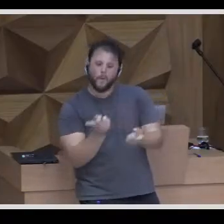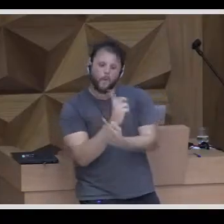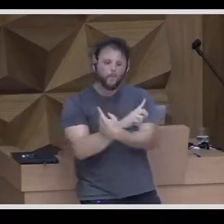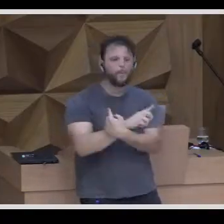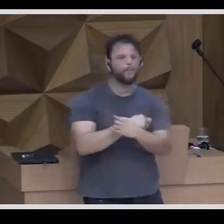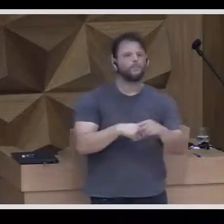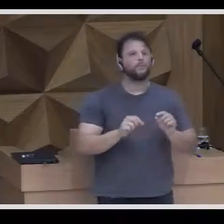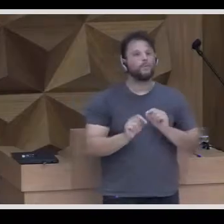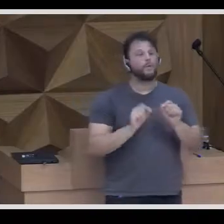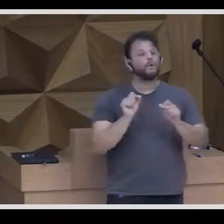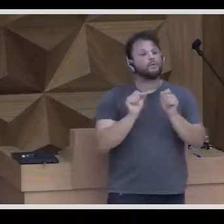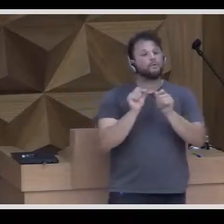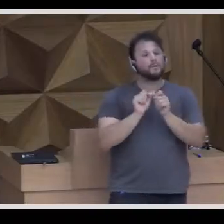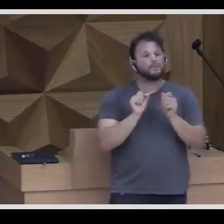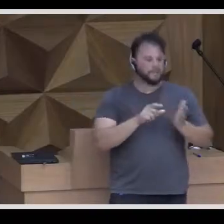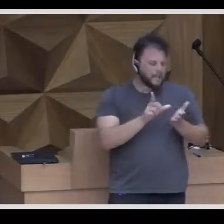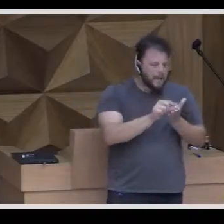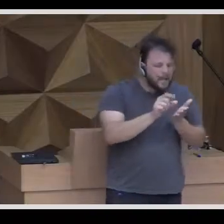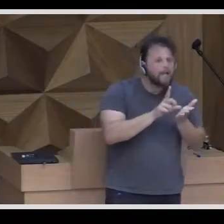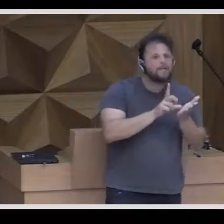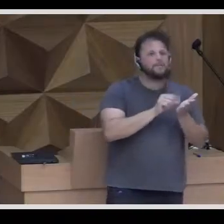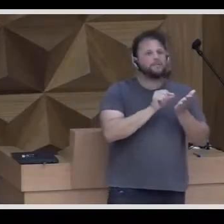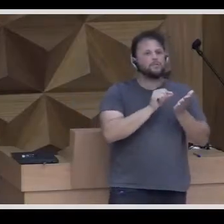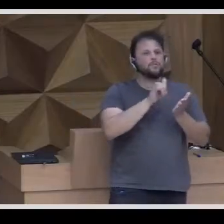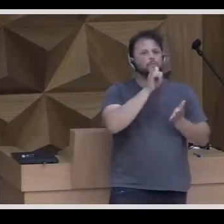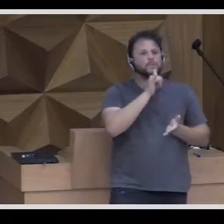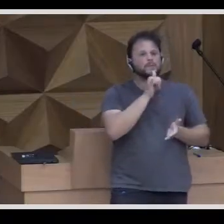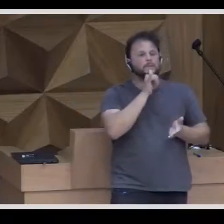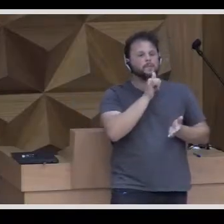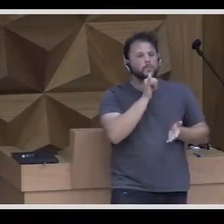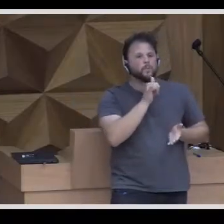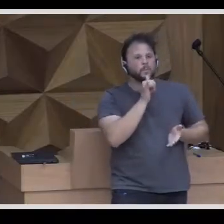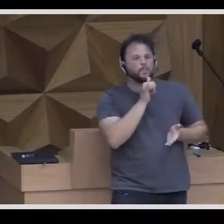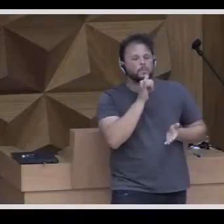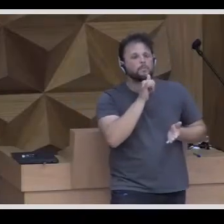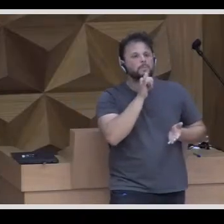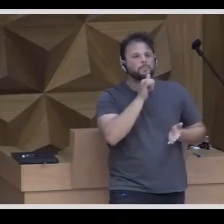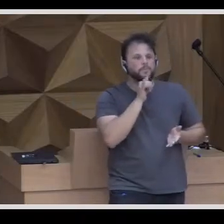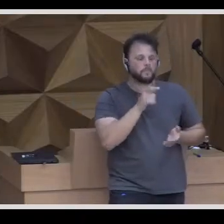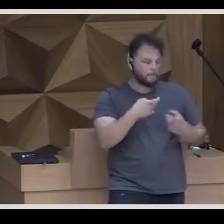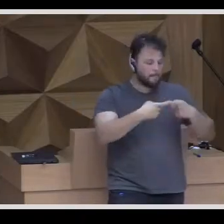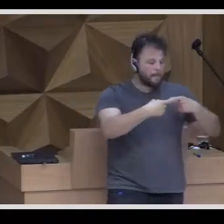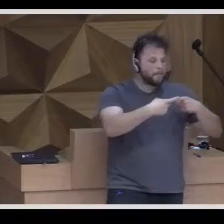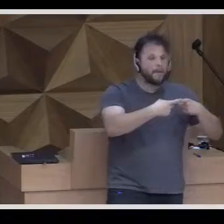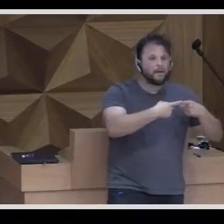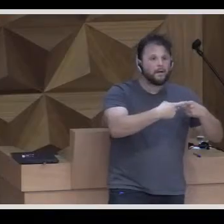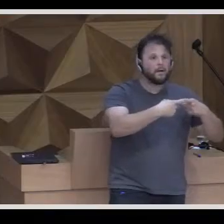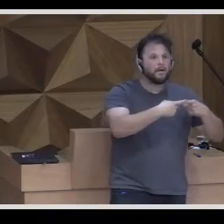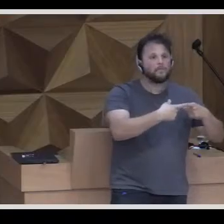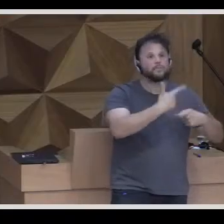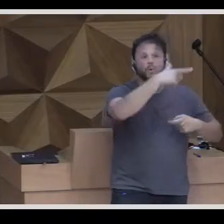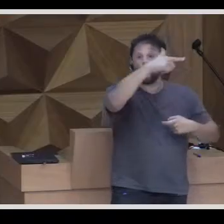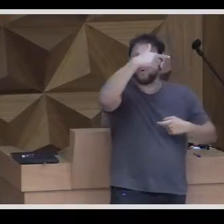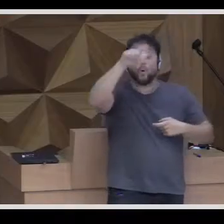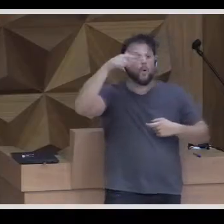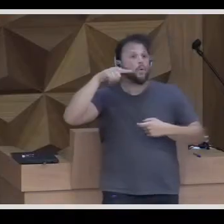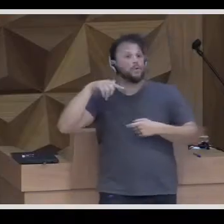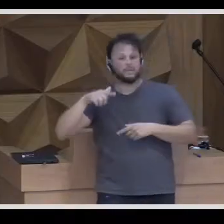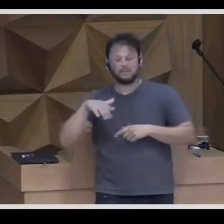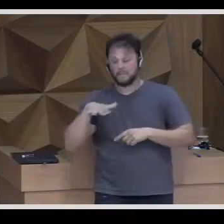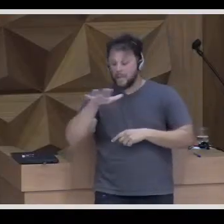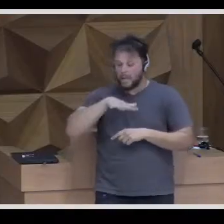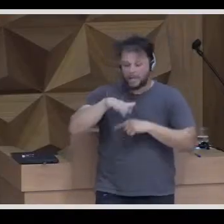and from other kinds of engineering disciplines because it gives me the opportunity to push back. When I read a paper and there's